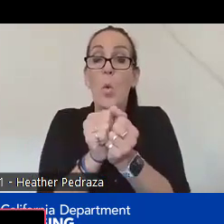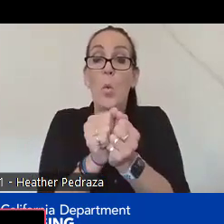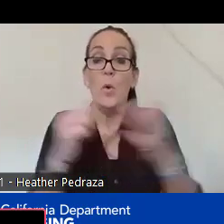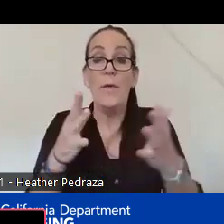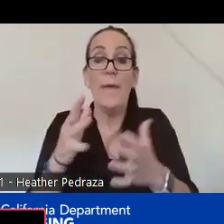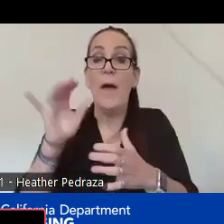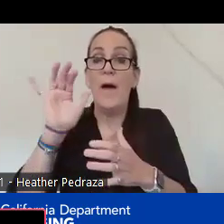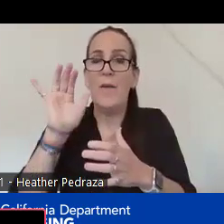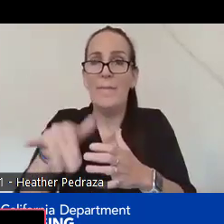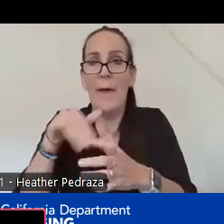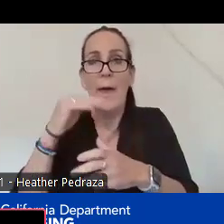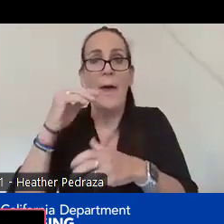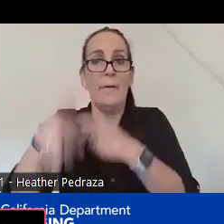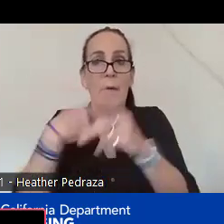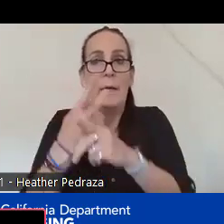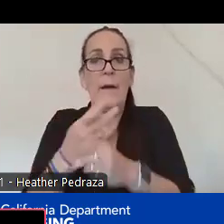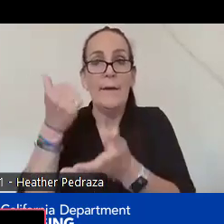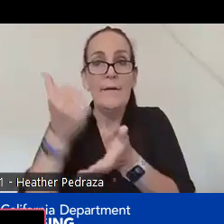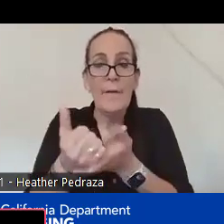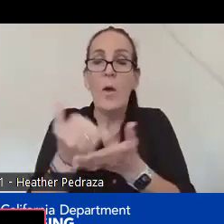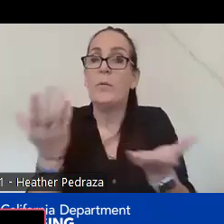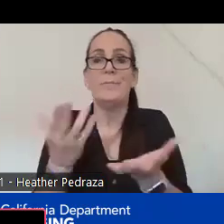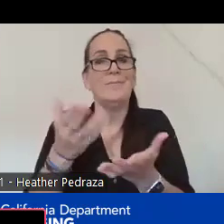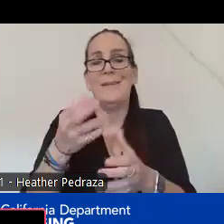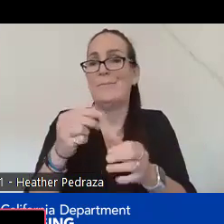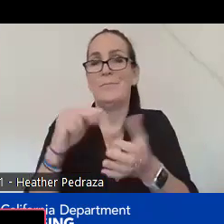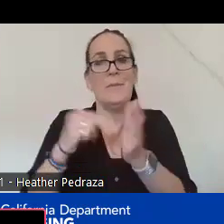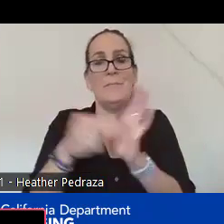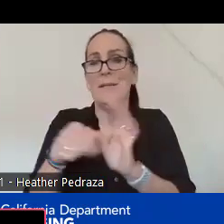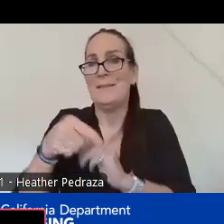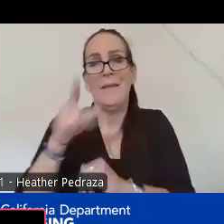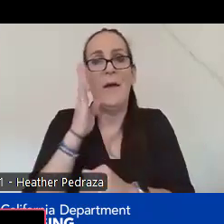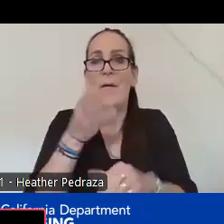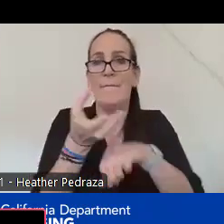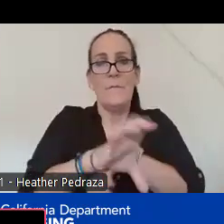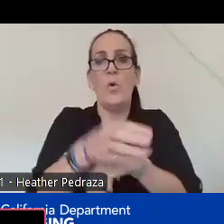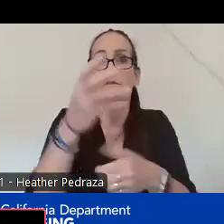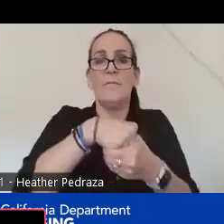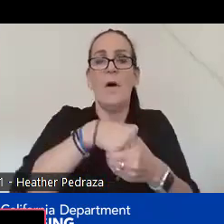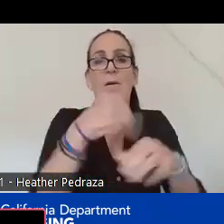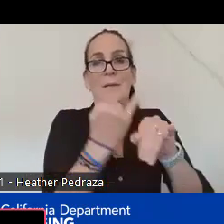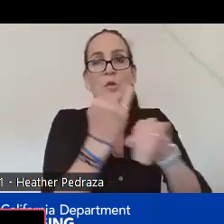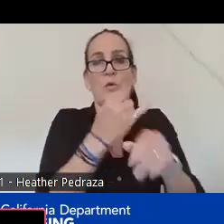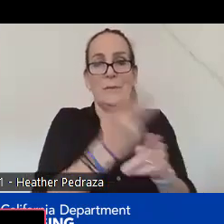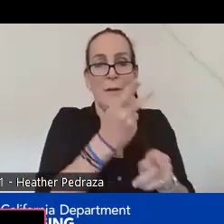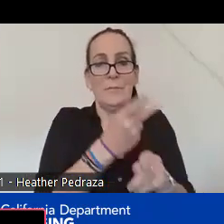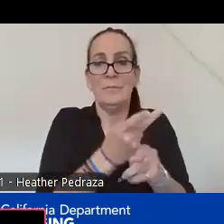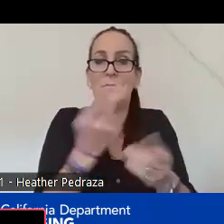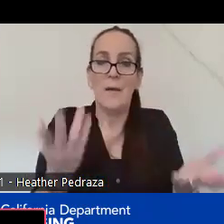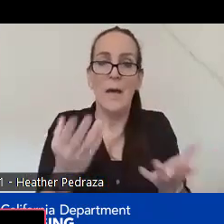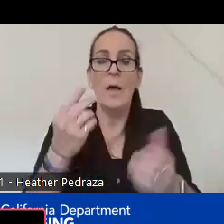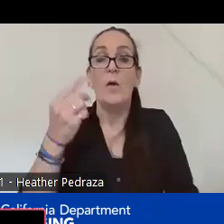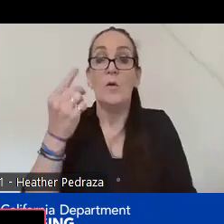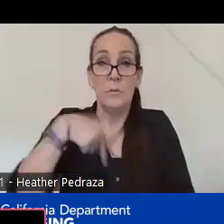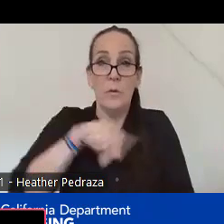care. And those of us trying to find caregivers that are on IHSS or a waiver that pays the same rate are finding